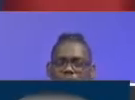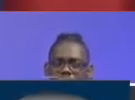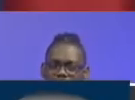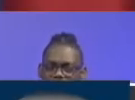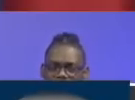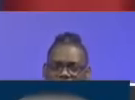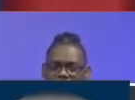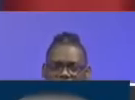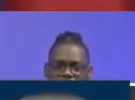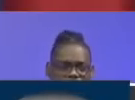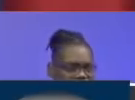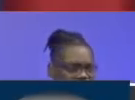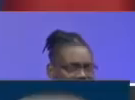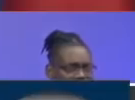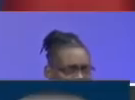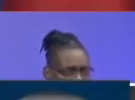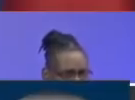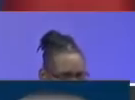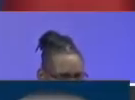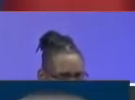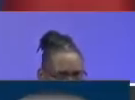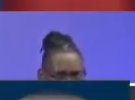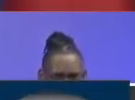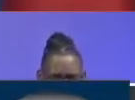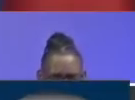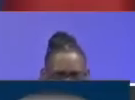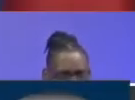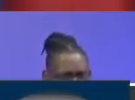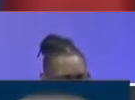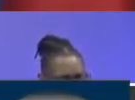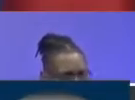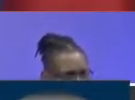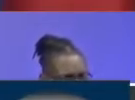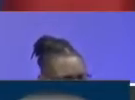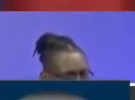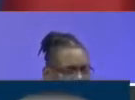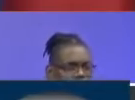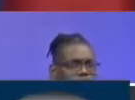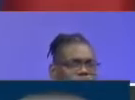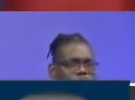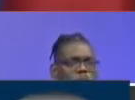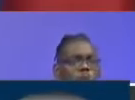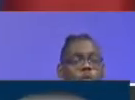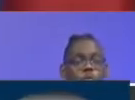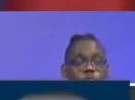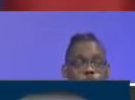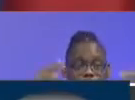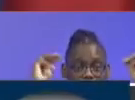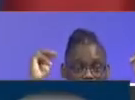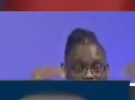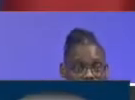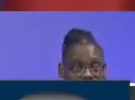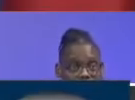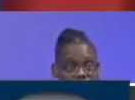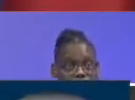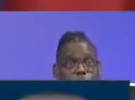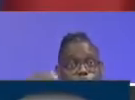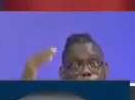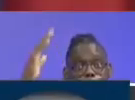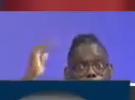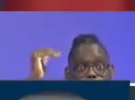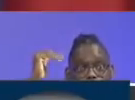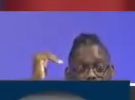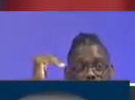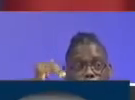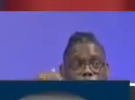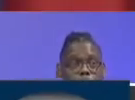Association and collaboration with the Ministry of Health, we are looking to establish a mass site for storage in the Freeport area, which should be